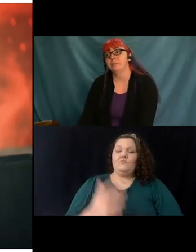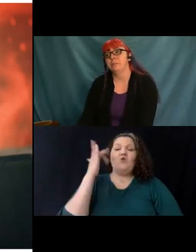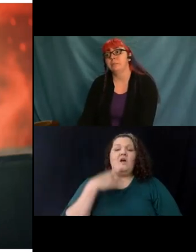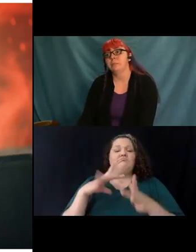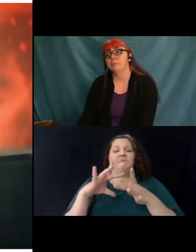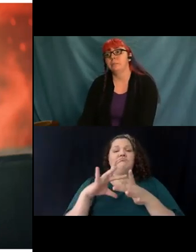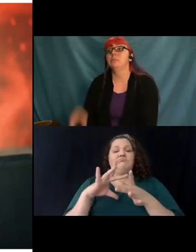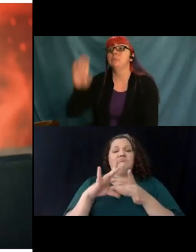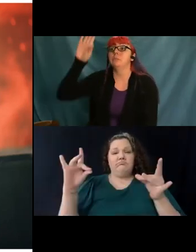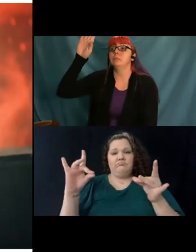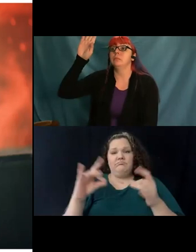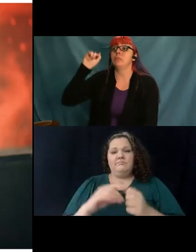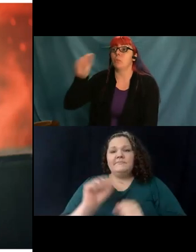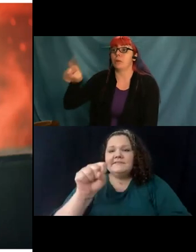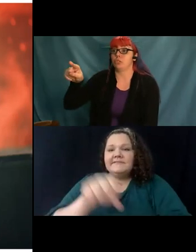Question?